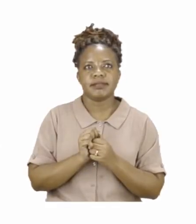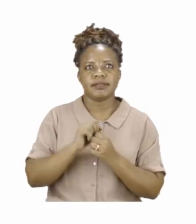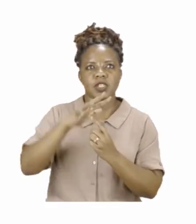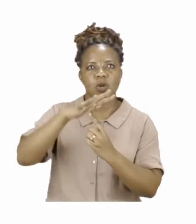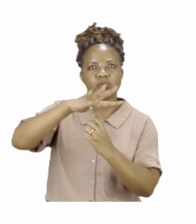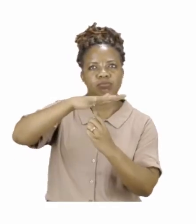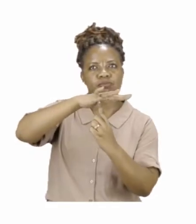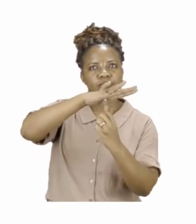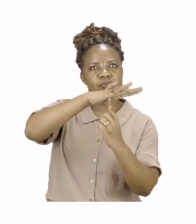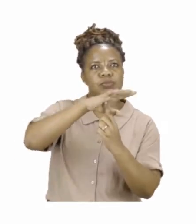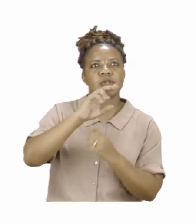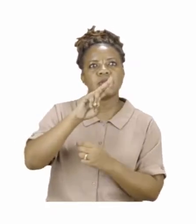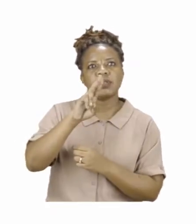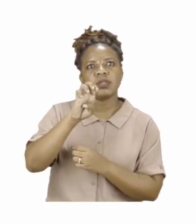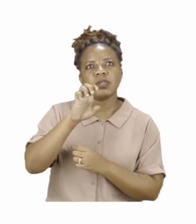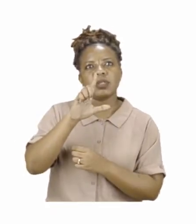helicopter,